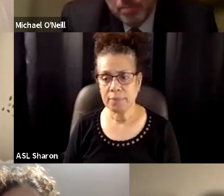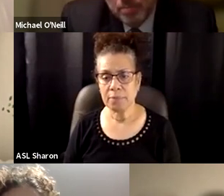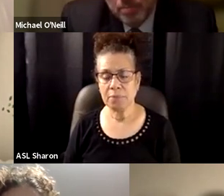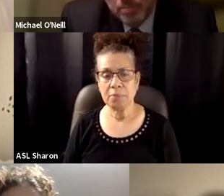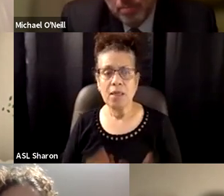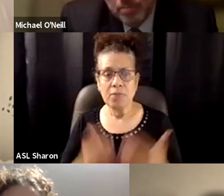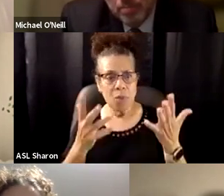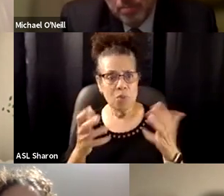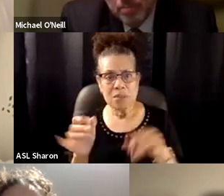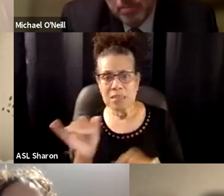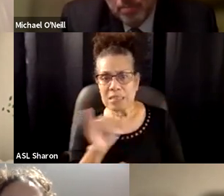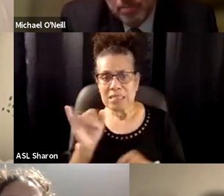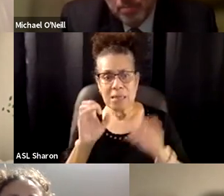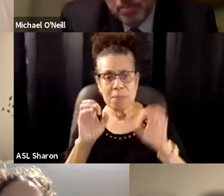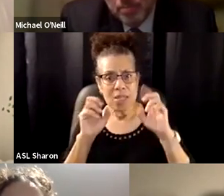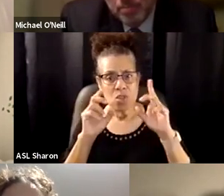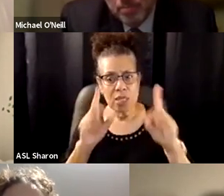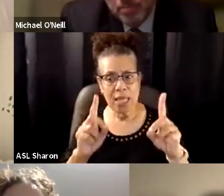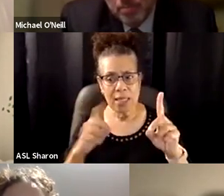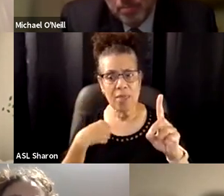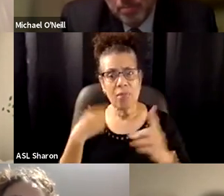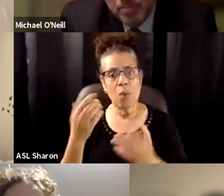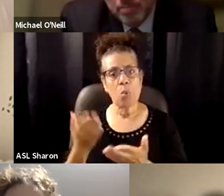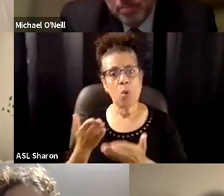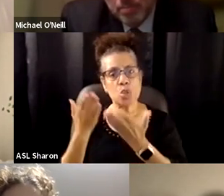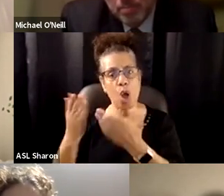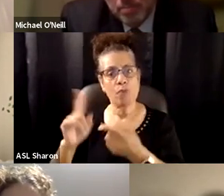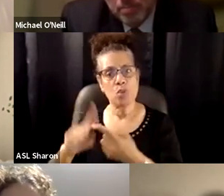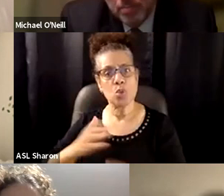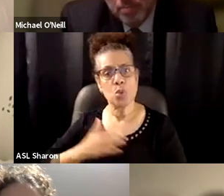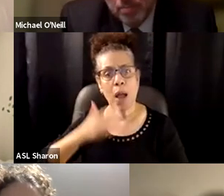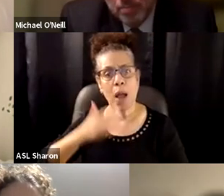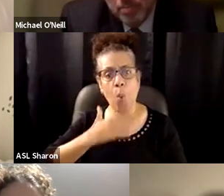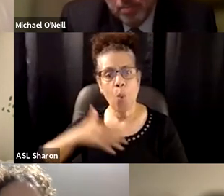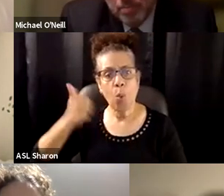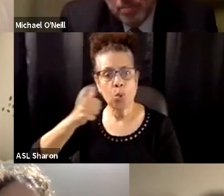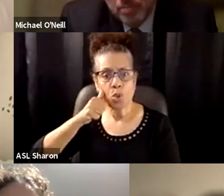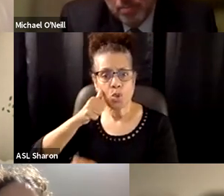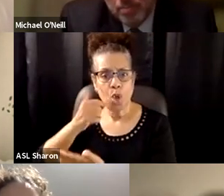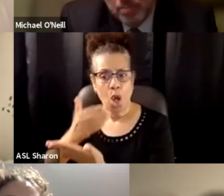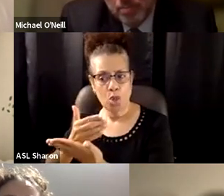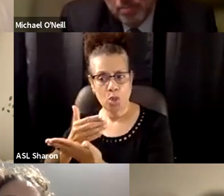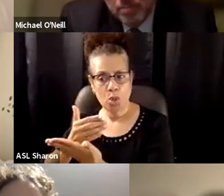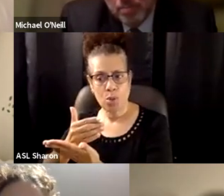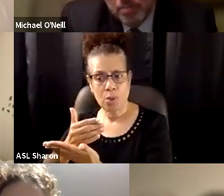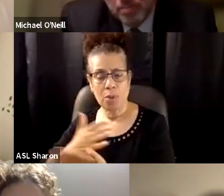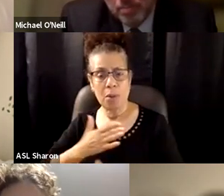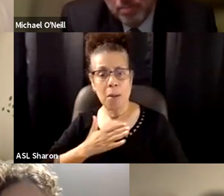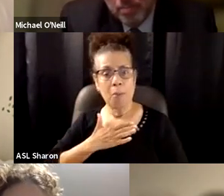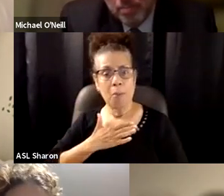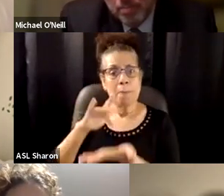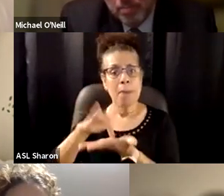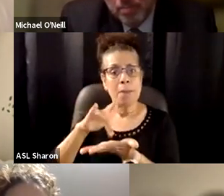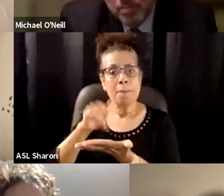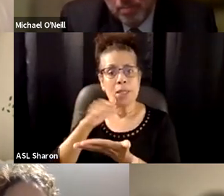same education that was offered to my older daughter when my middle daughter